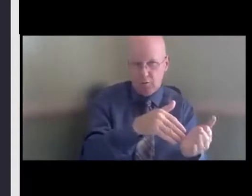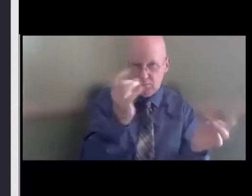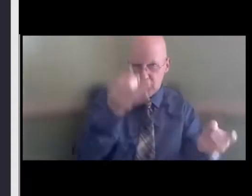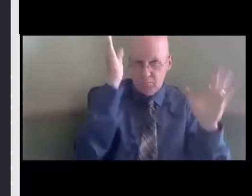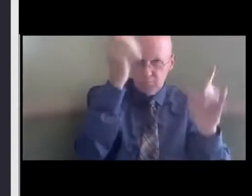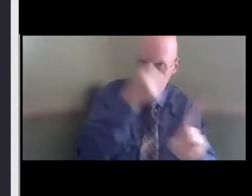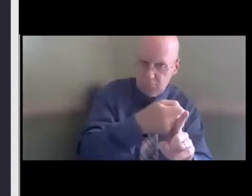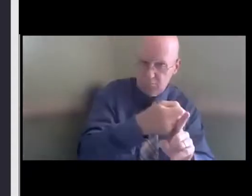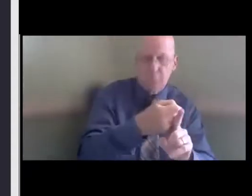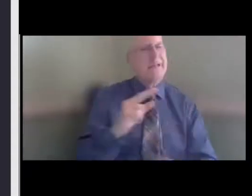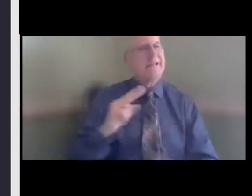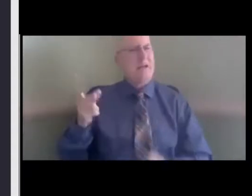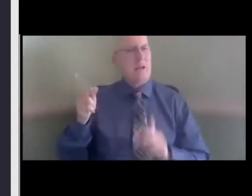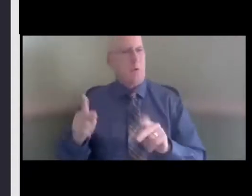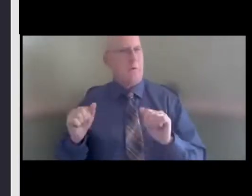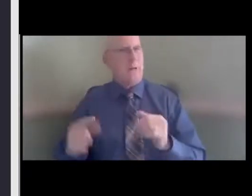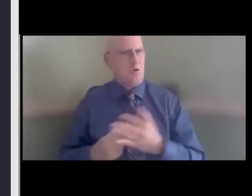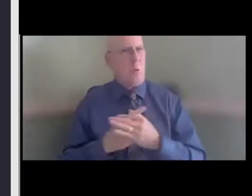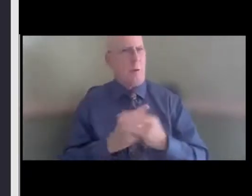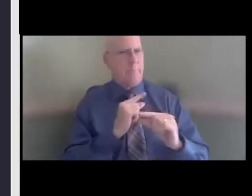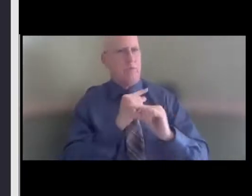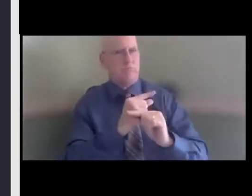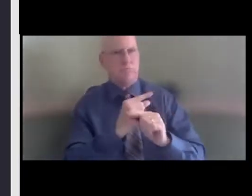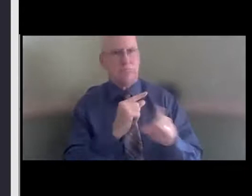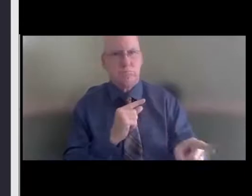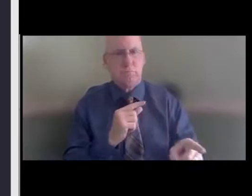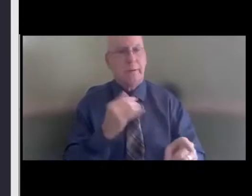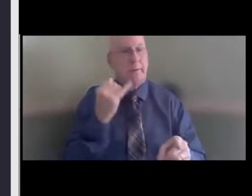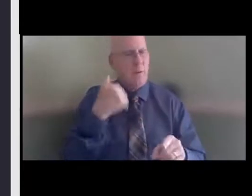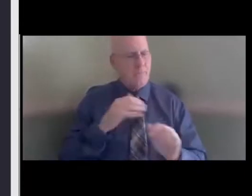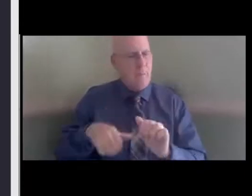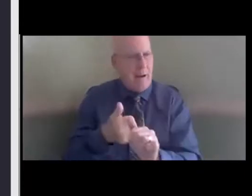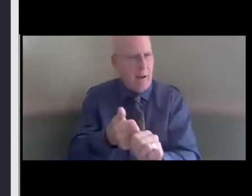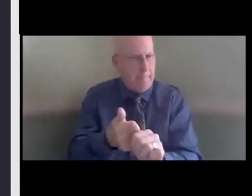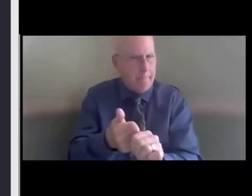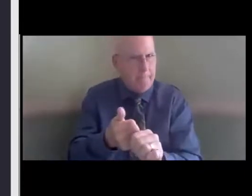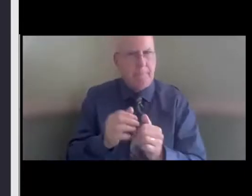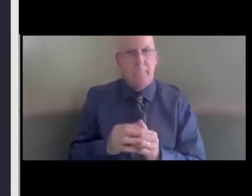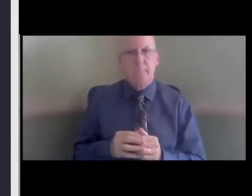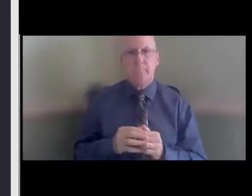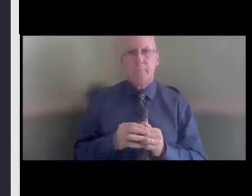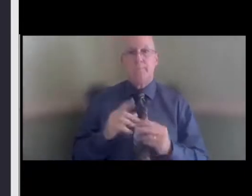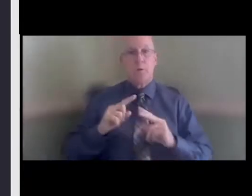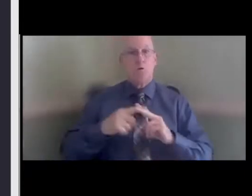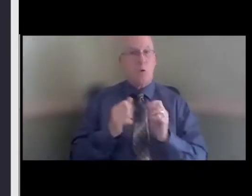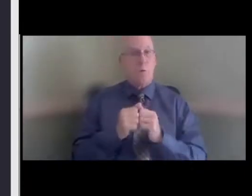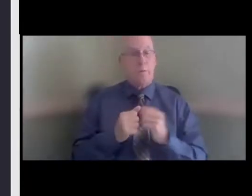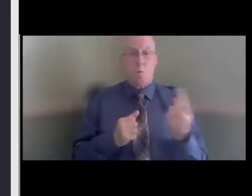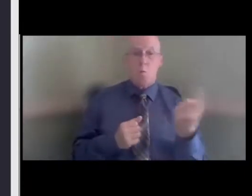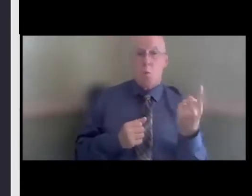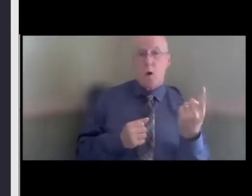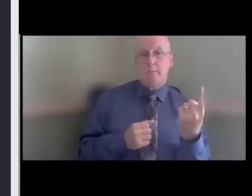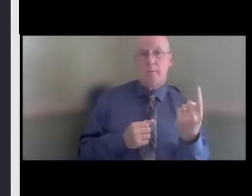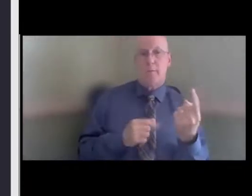could be available. So you have a built-in backup if something were to ever happen. So you could start out being, a sole guardian and